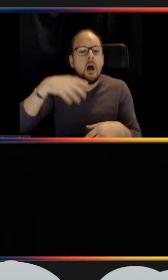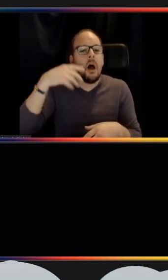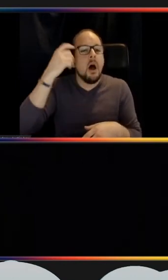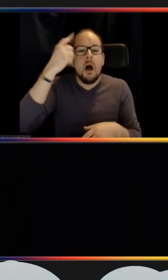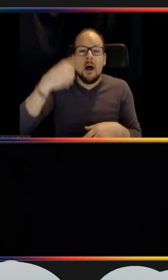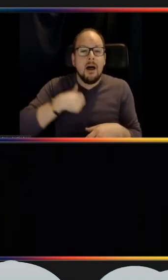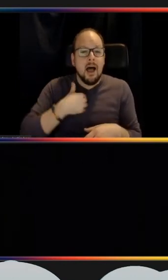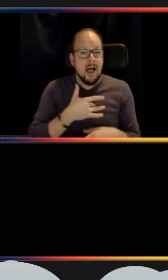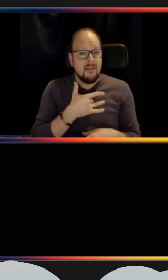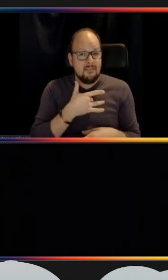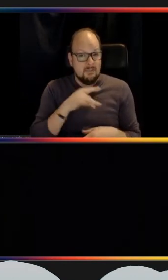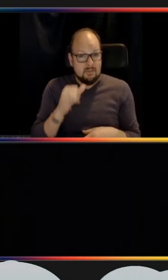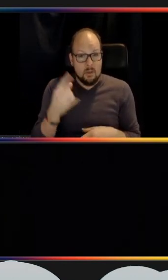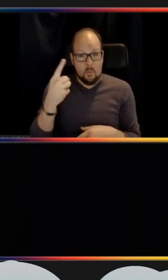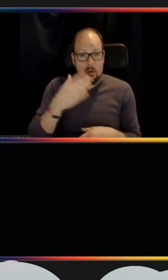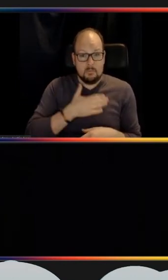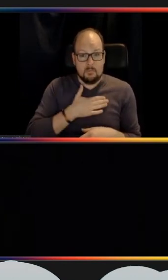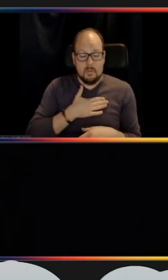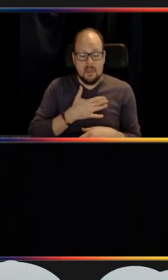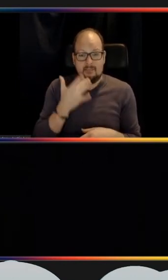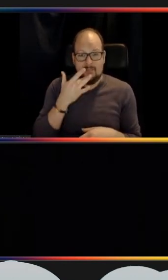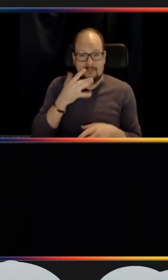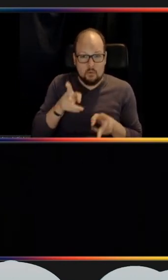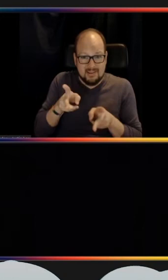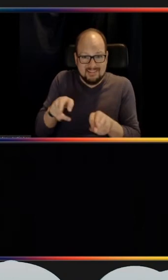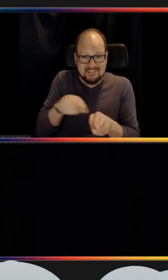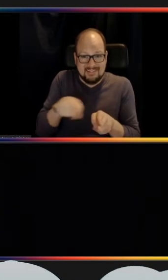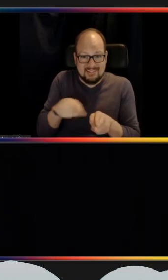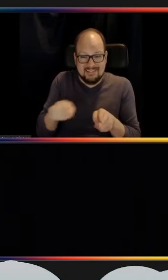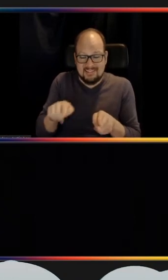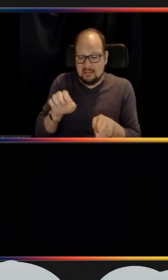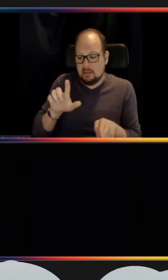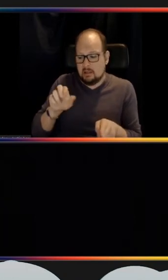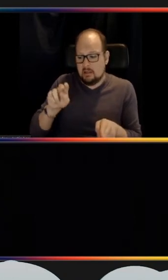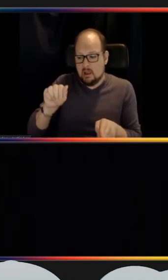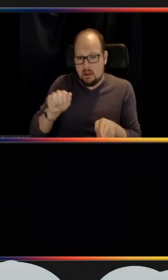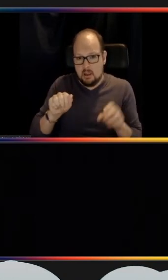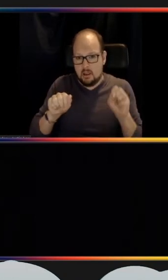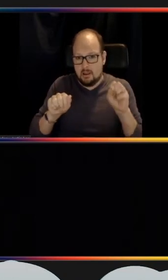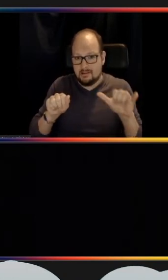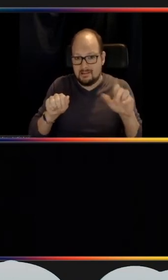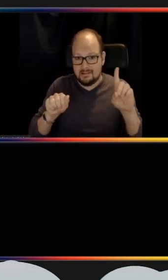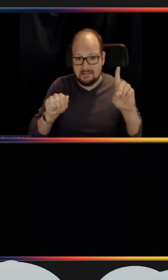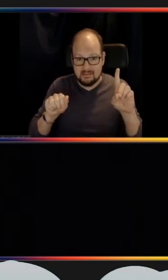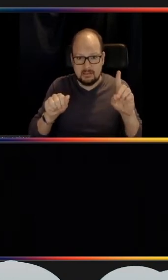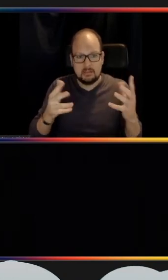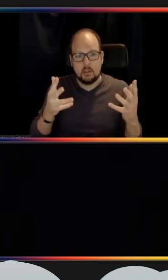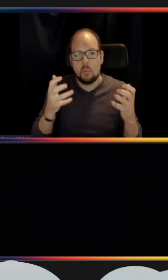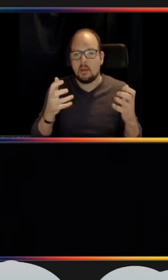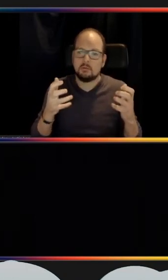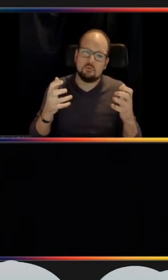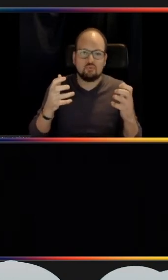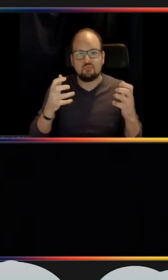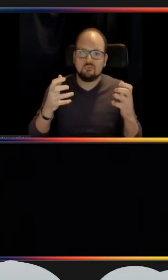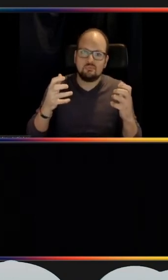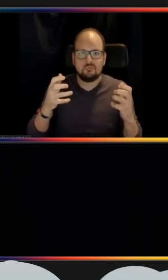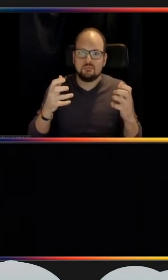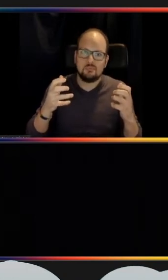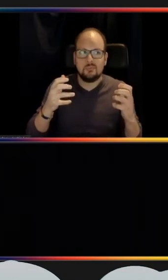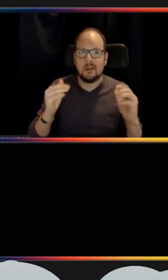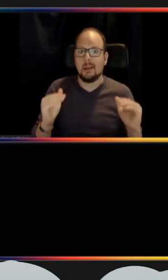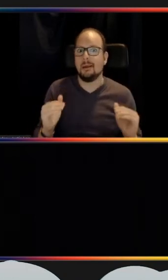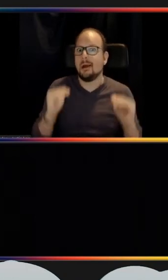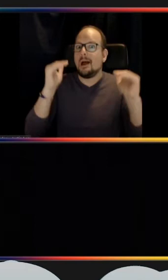favorite scenes is when Elena and Sid, you know, they want to like consummate their relationship. They want to take it to the